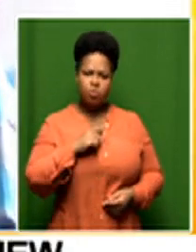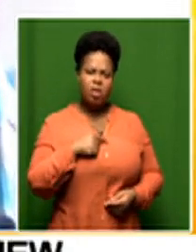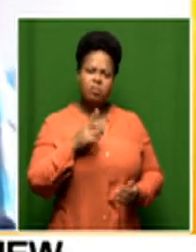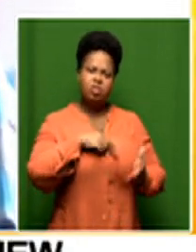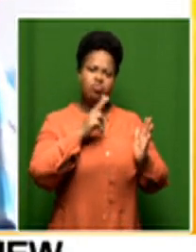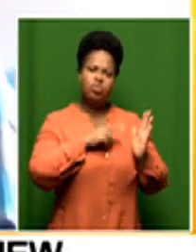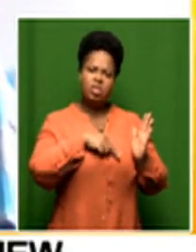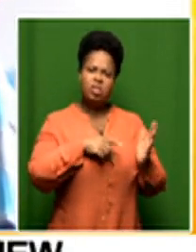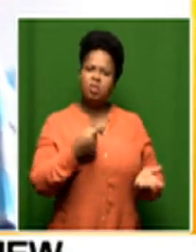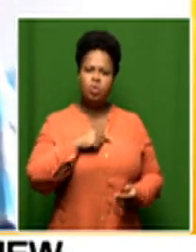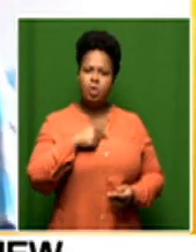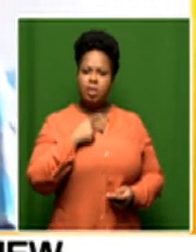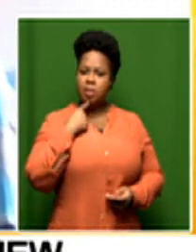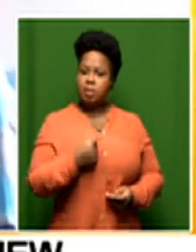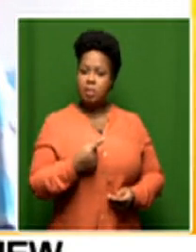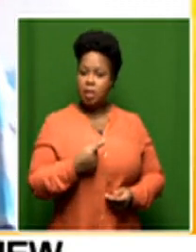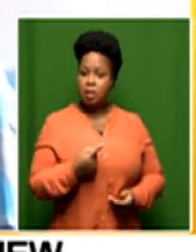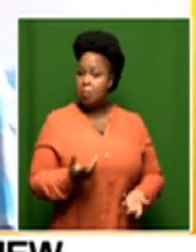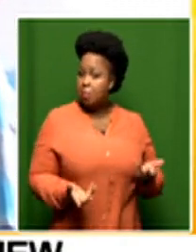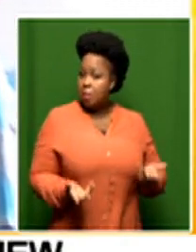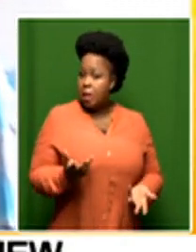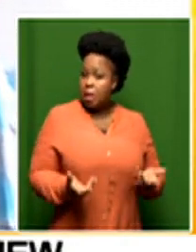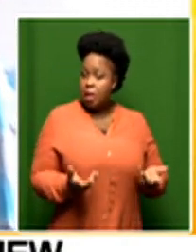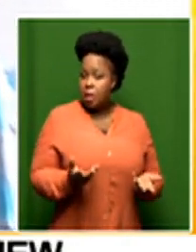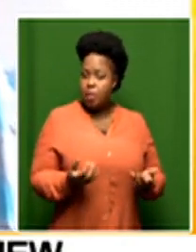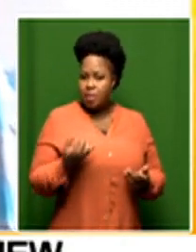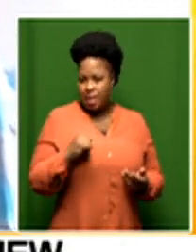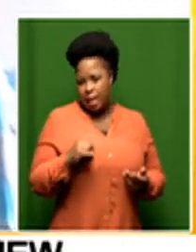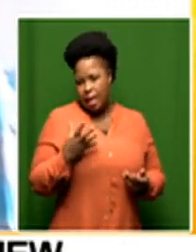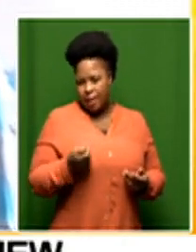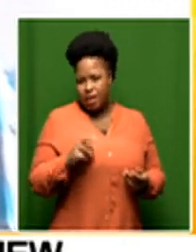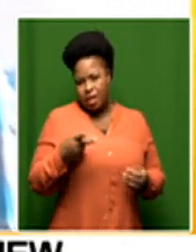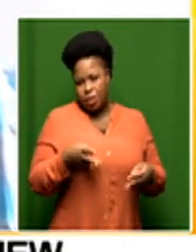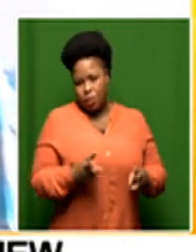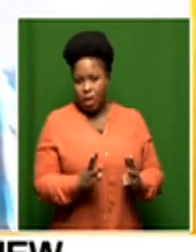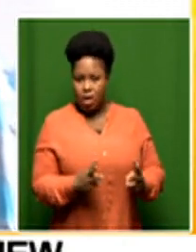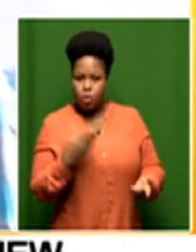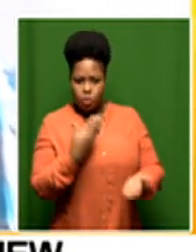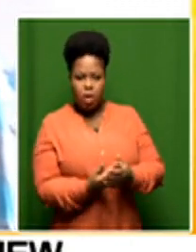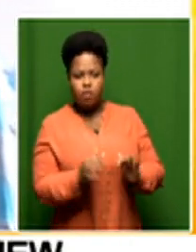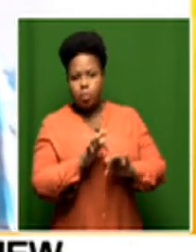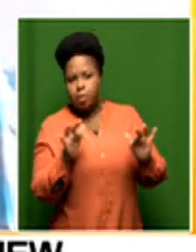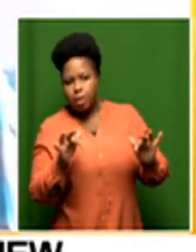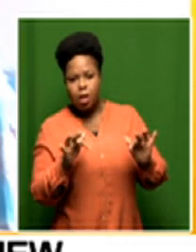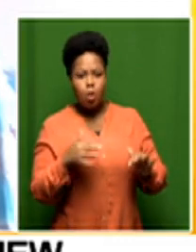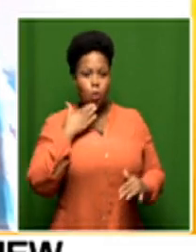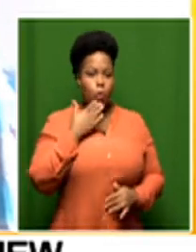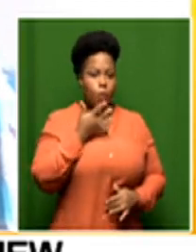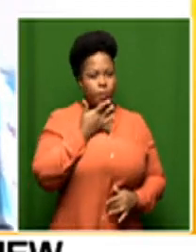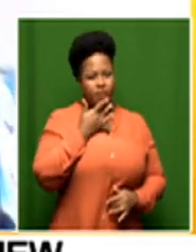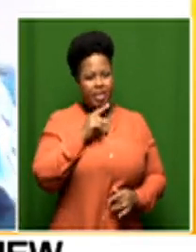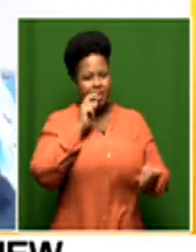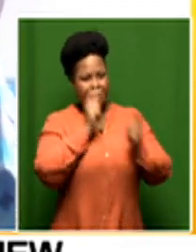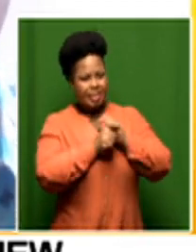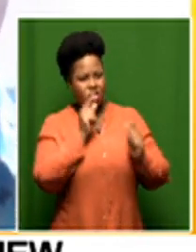been reading about the fact that there may still be a route for you to actually go and for people in the